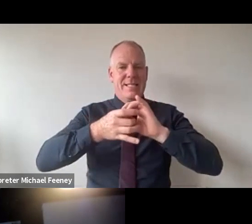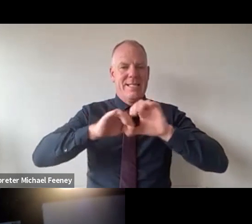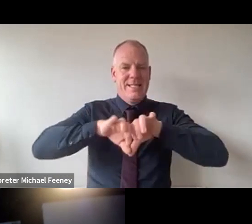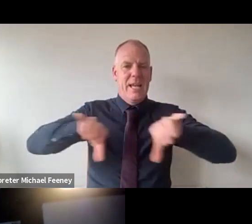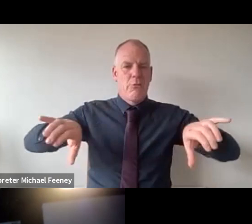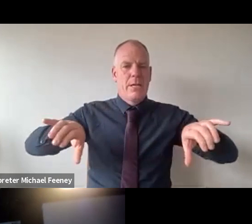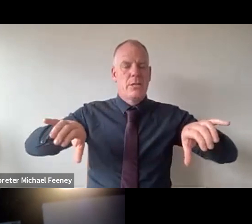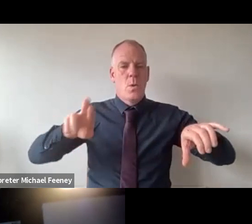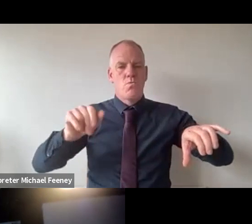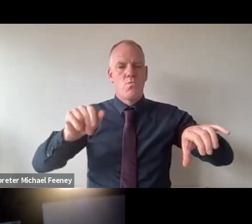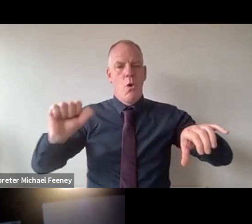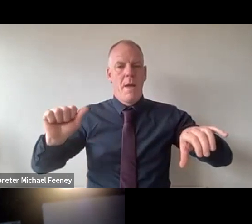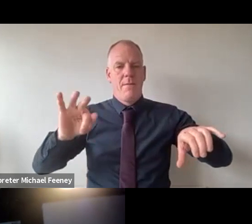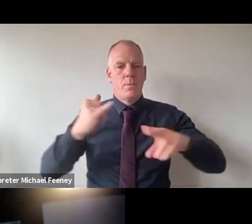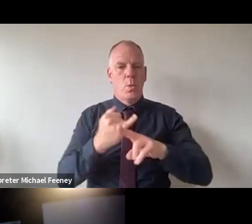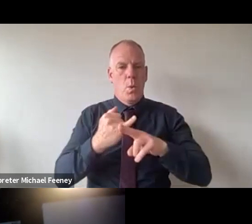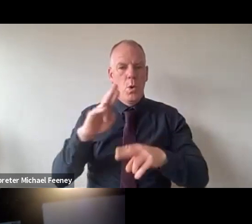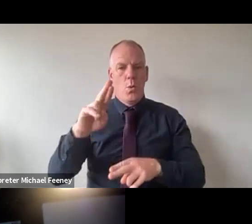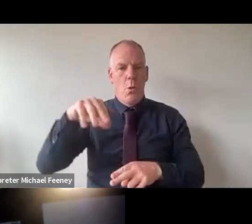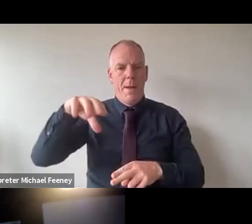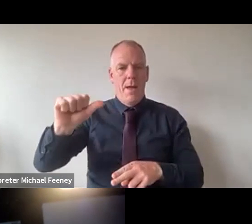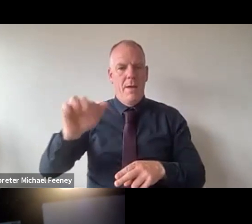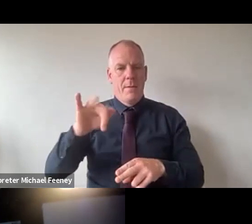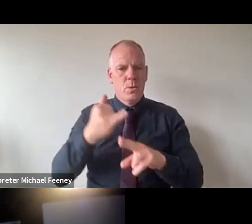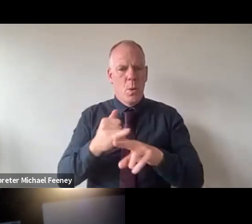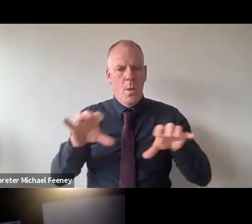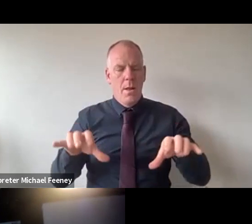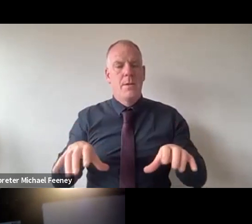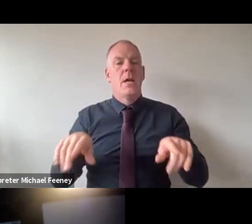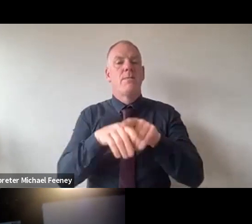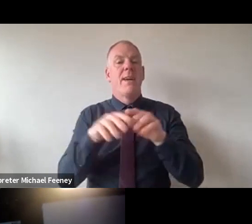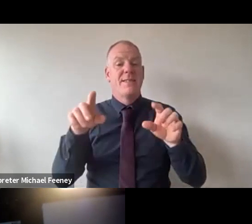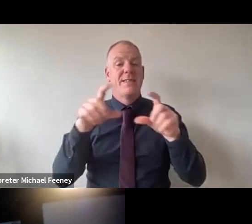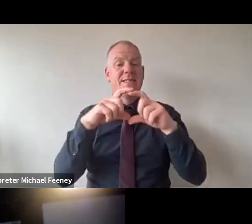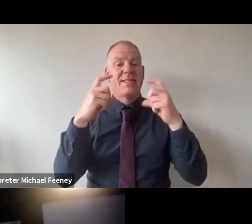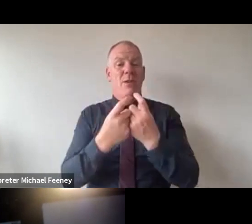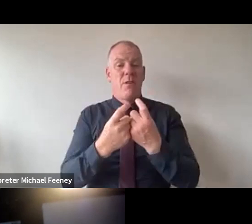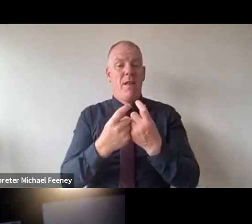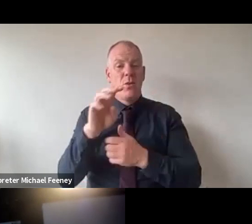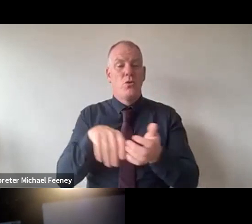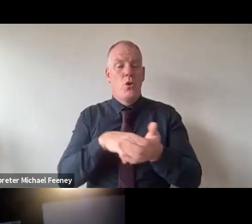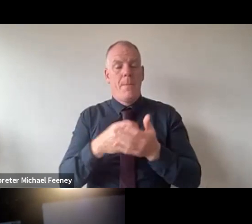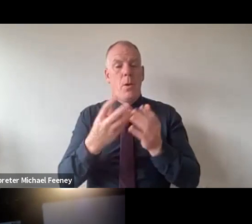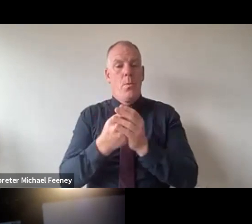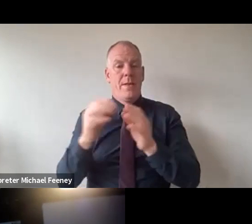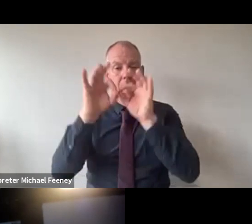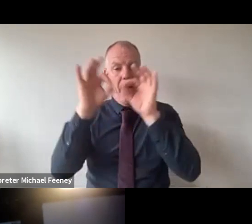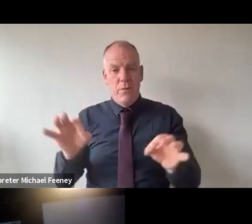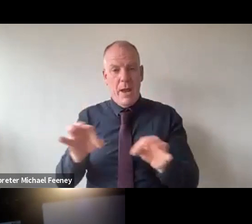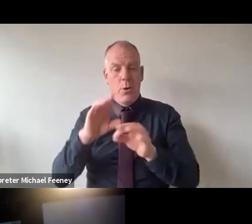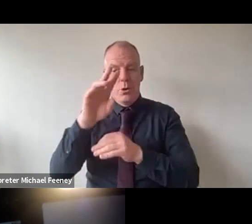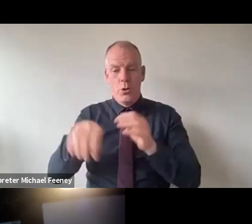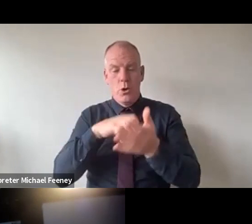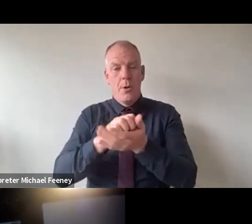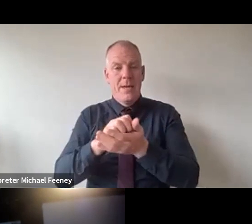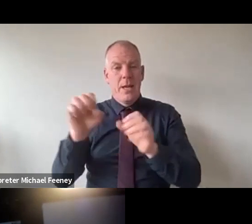segregation of Roma pupils. Also at the Council of Europe level and in the framework of the European Social Charter,